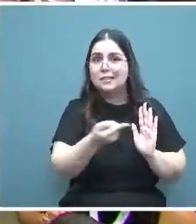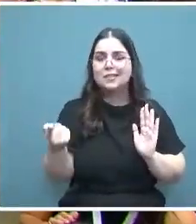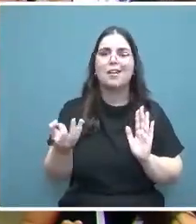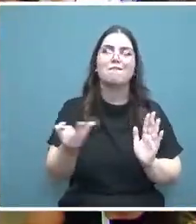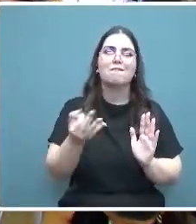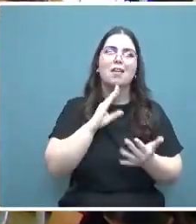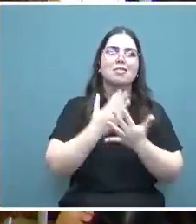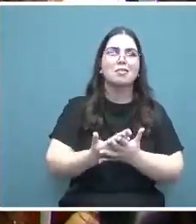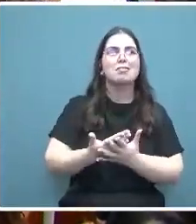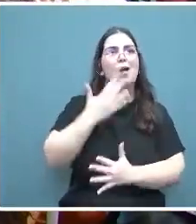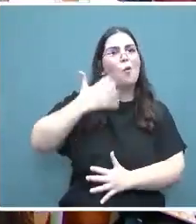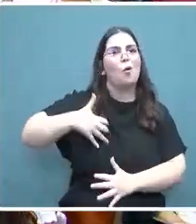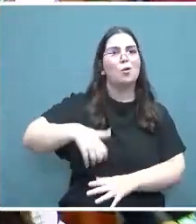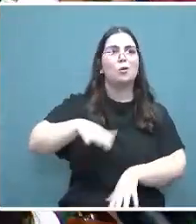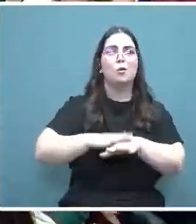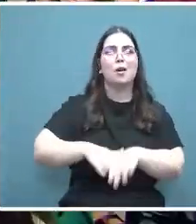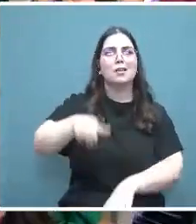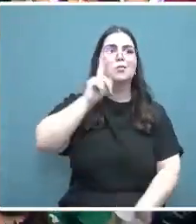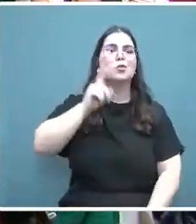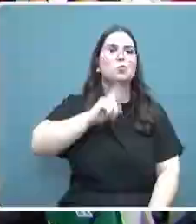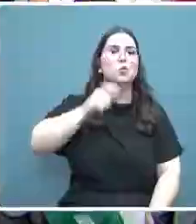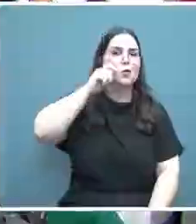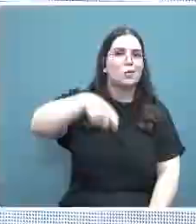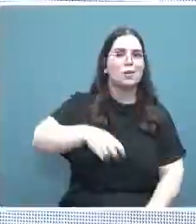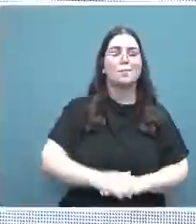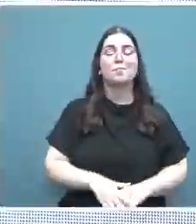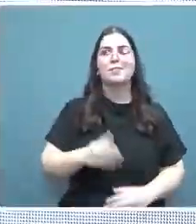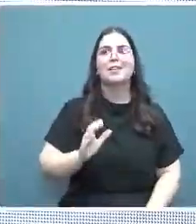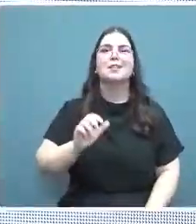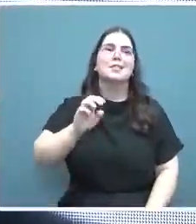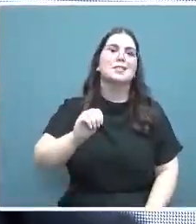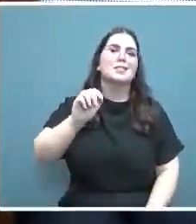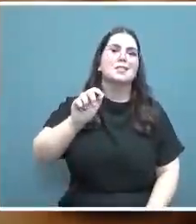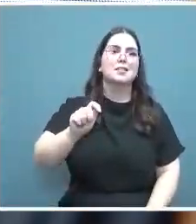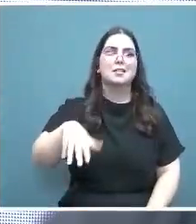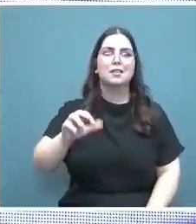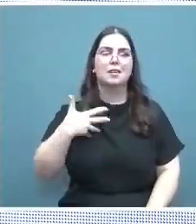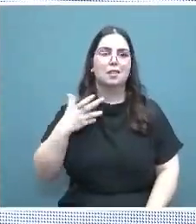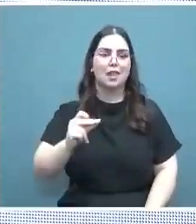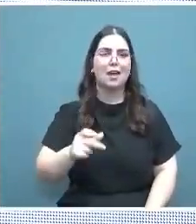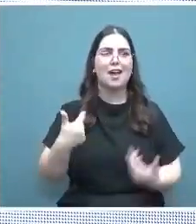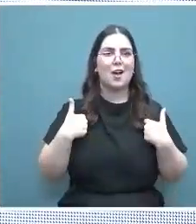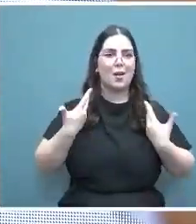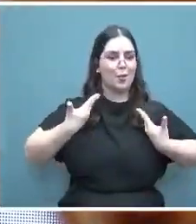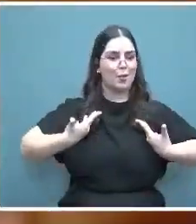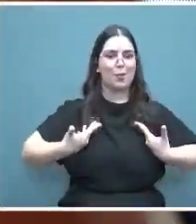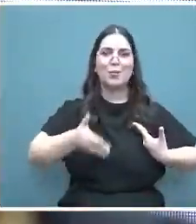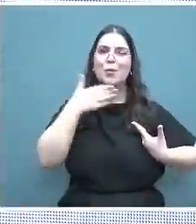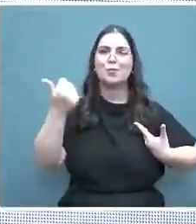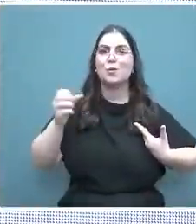women. Well, Senida, you look even prettier now with your new